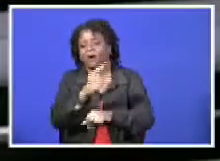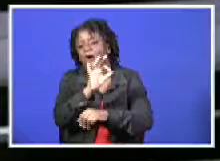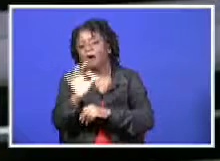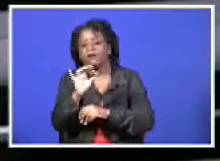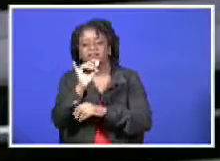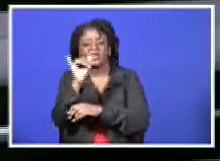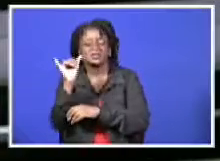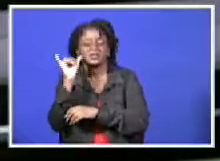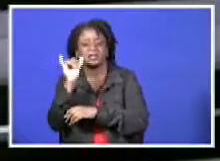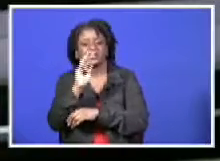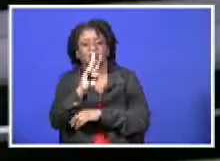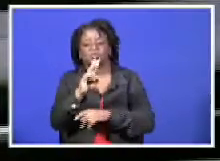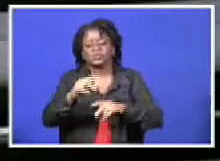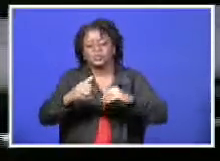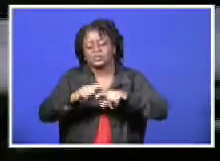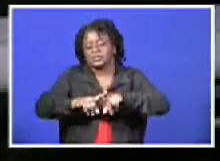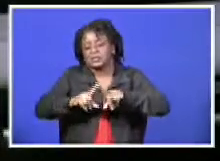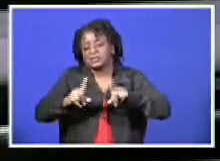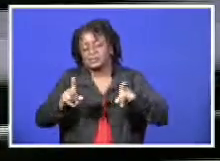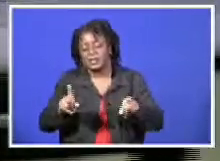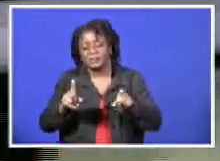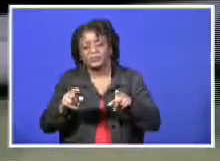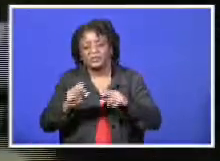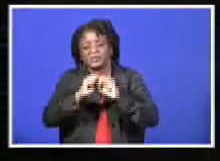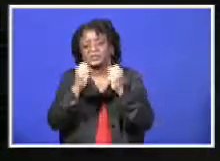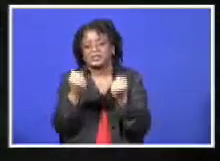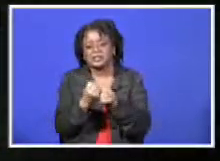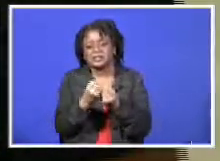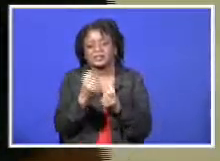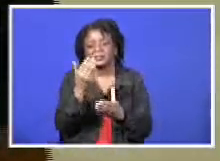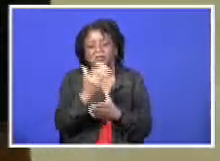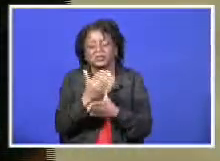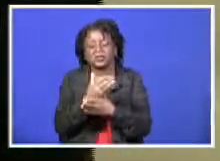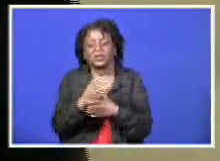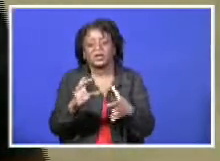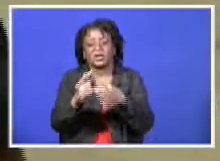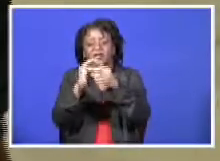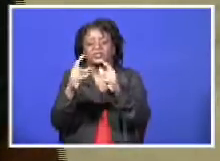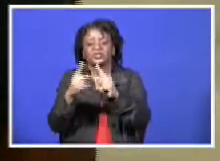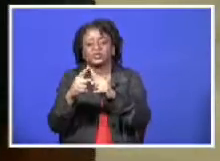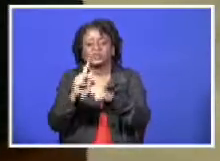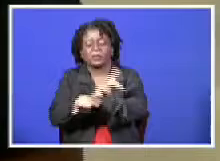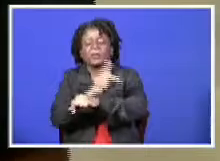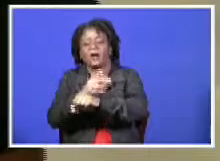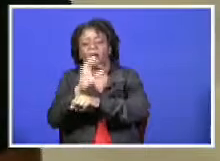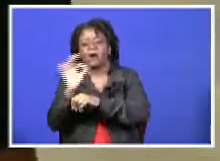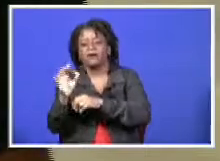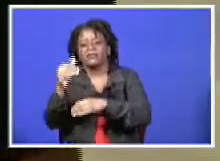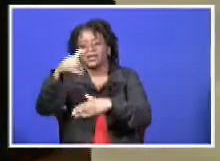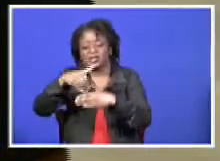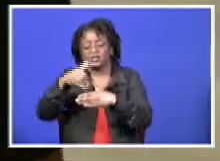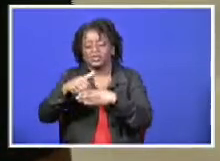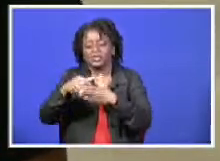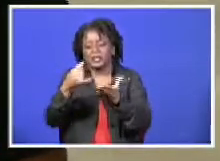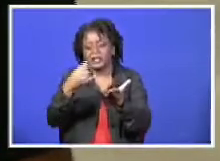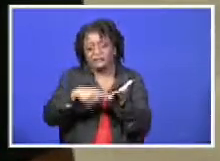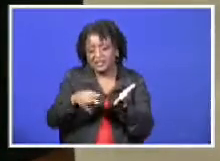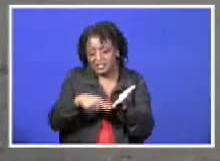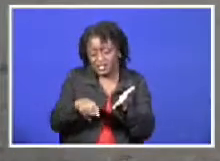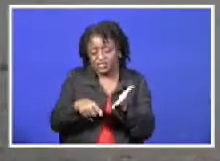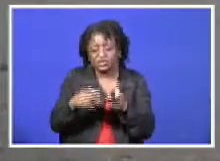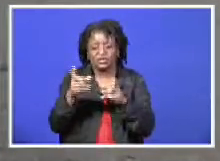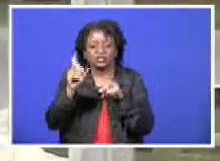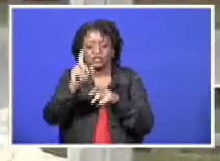that two separate system disturbances were linked to the outage, adding that an internal investigation that should wrap up next